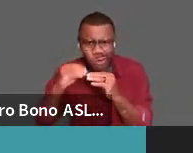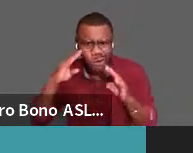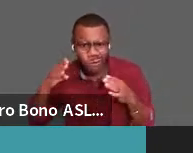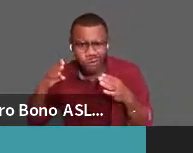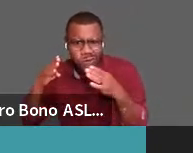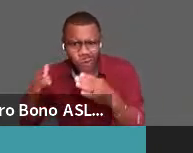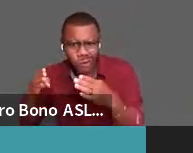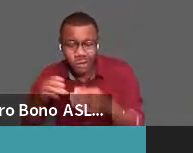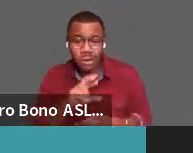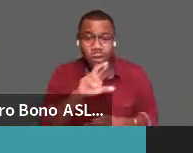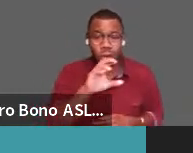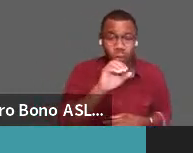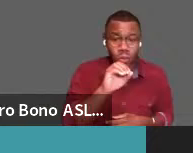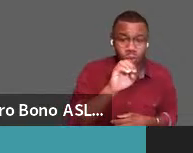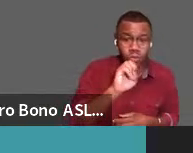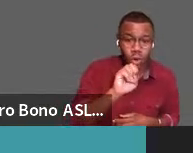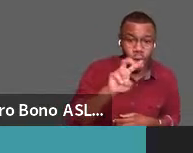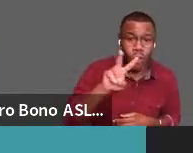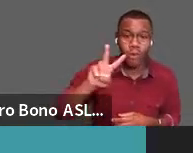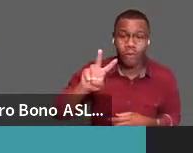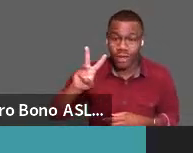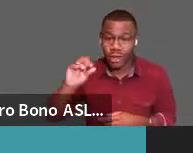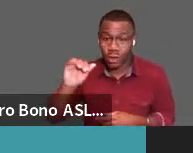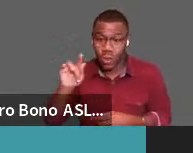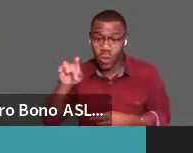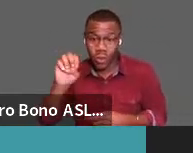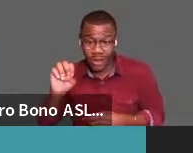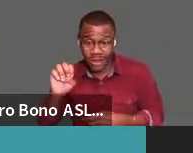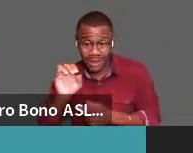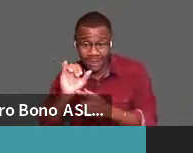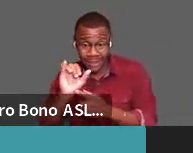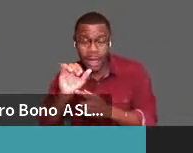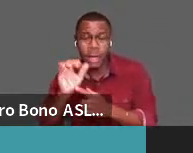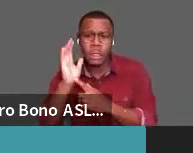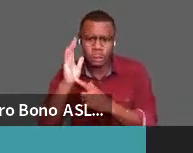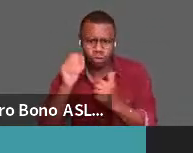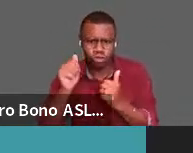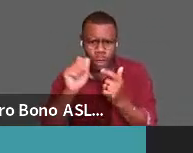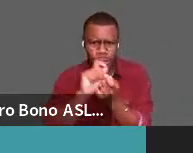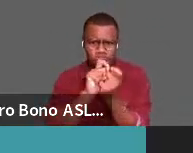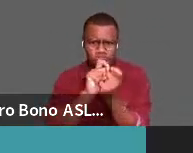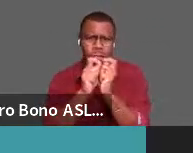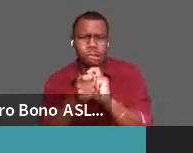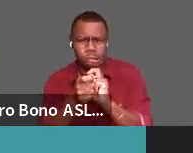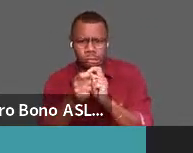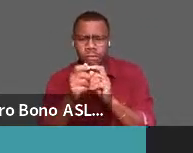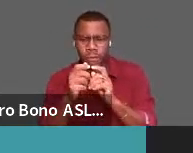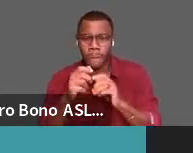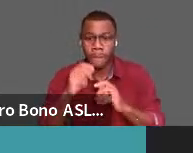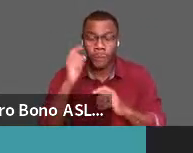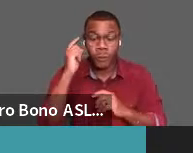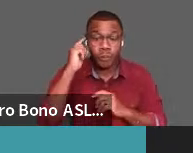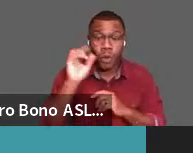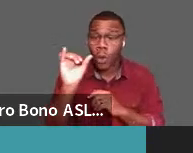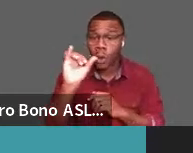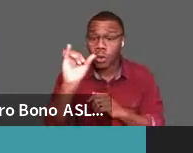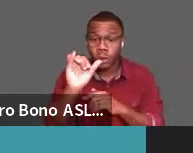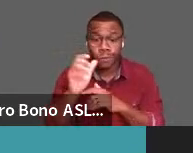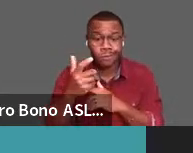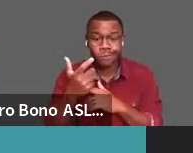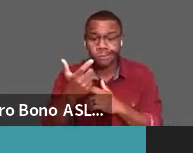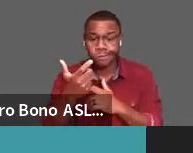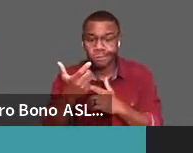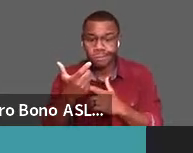more work from the supervisor. She's already done work on healthcare workforce shortages, huge